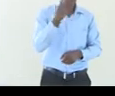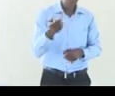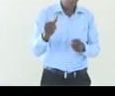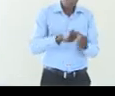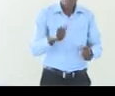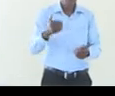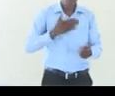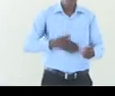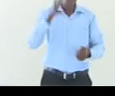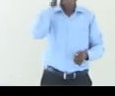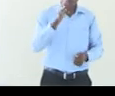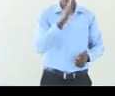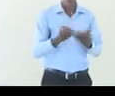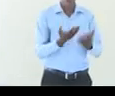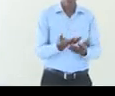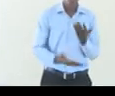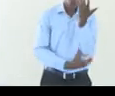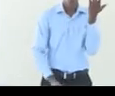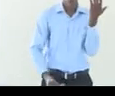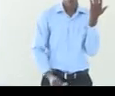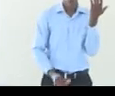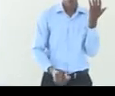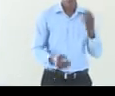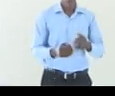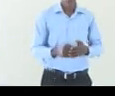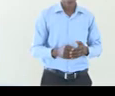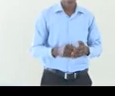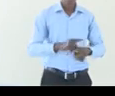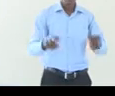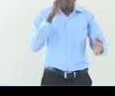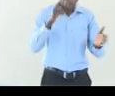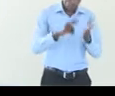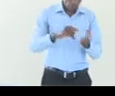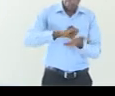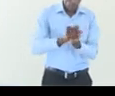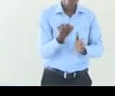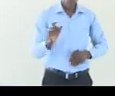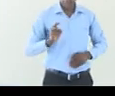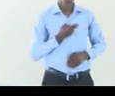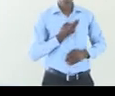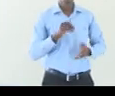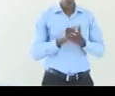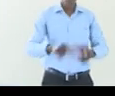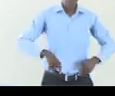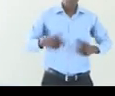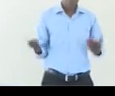those of them who are living in beyond Woman Village, Those of us who are living this part of, let us know that it is